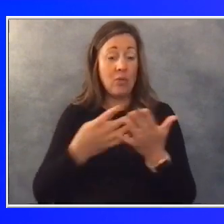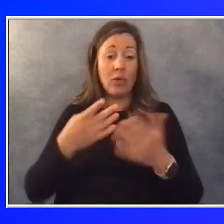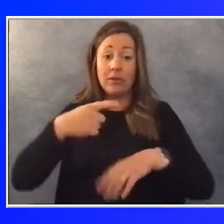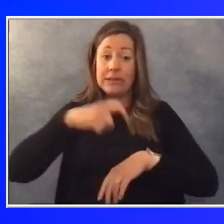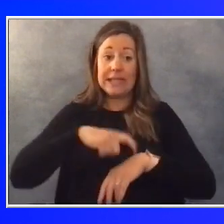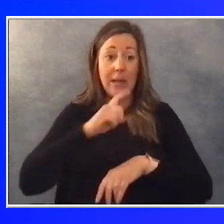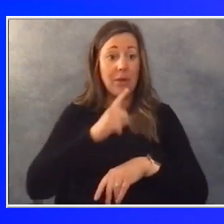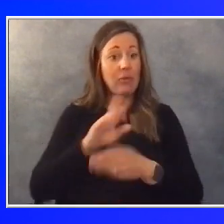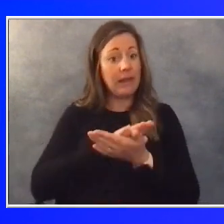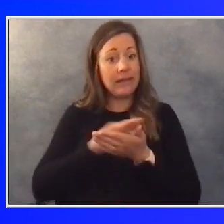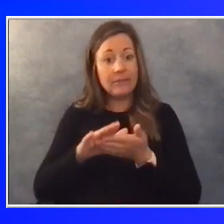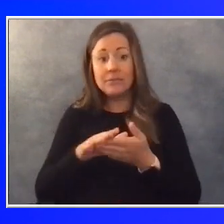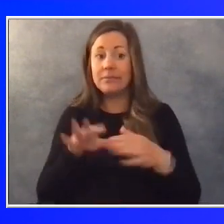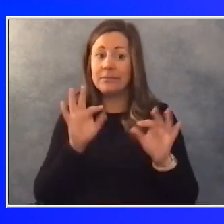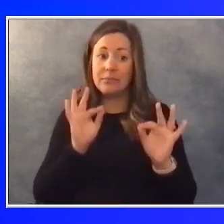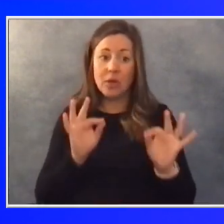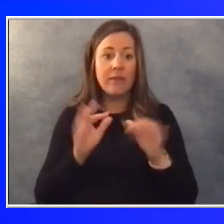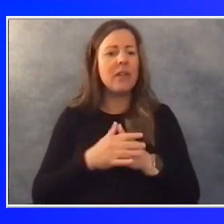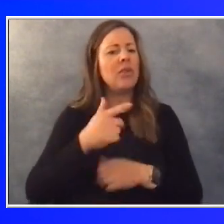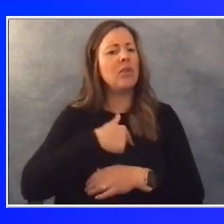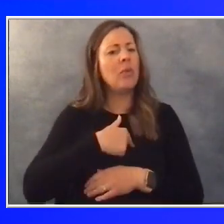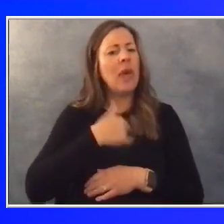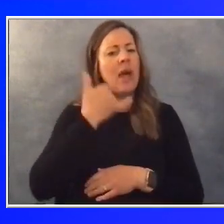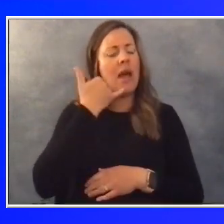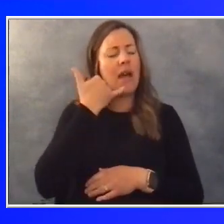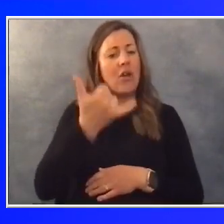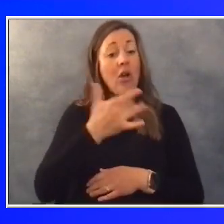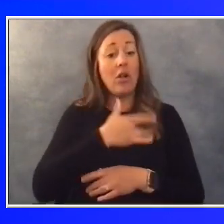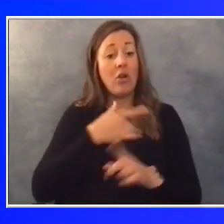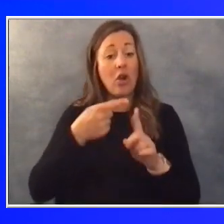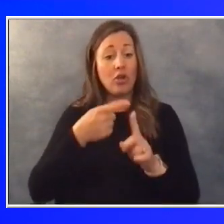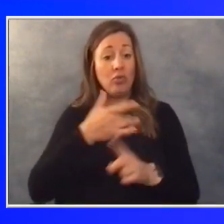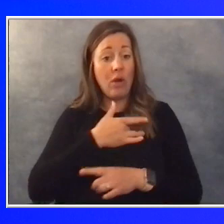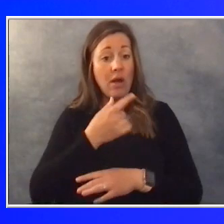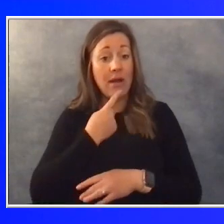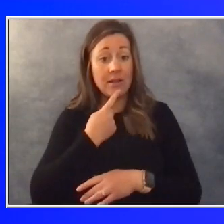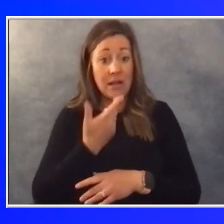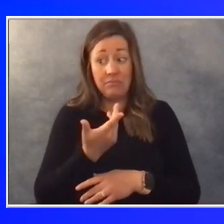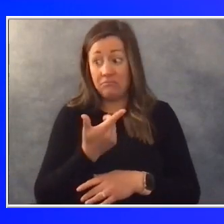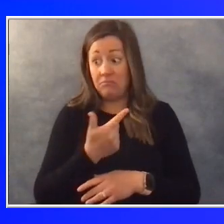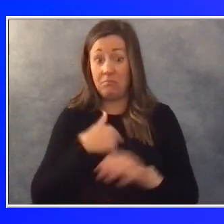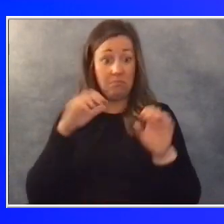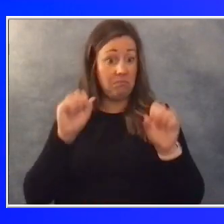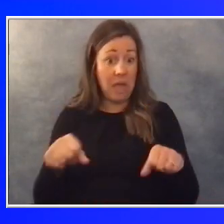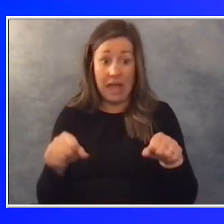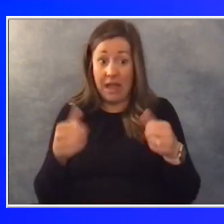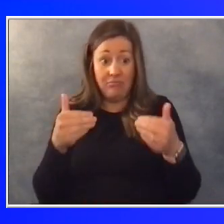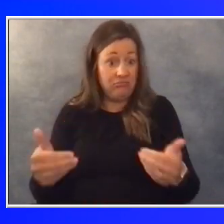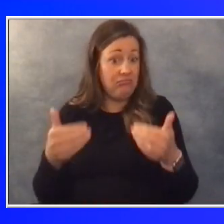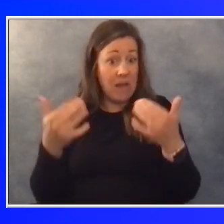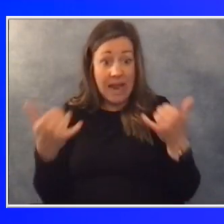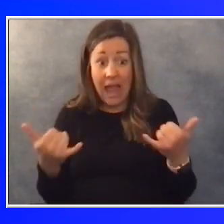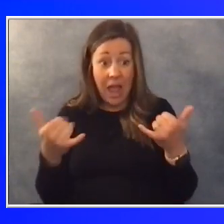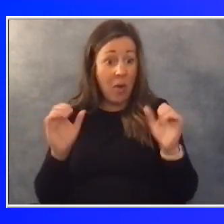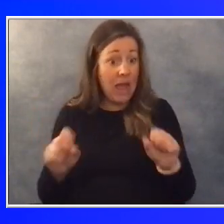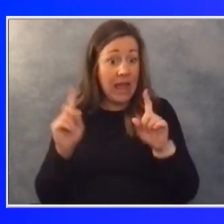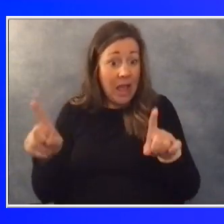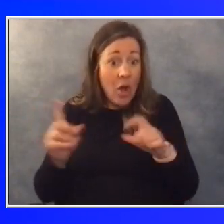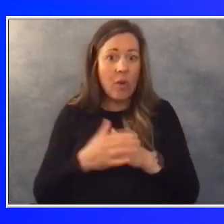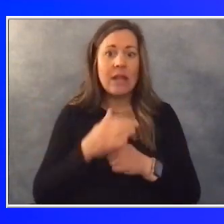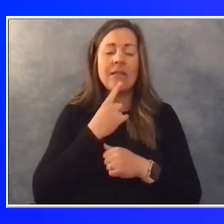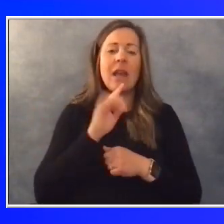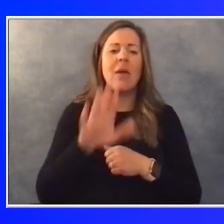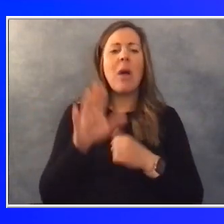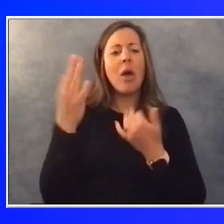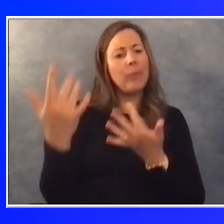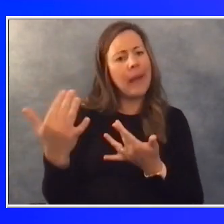and so I called Heart to Heart and said, I can go now. And they're like, well, just wait a minute. We got to get a badge for you,